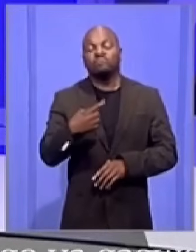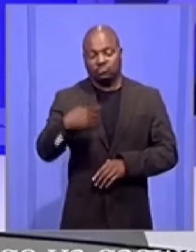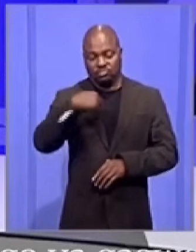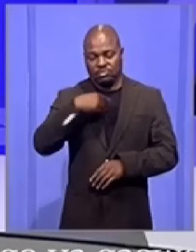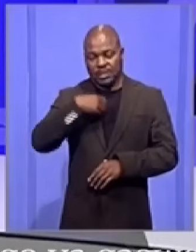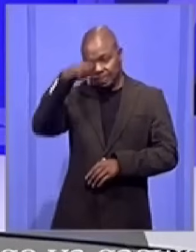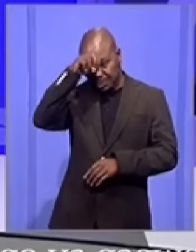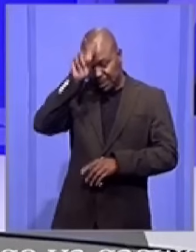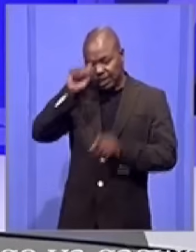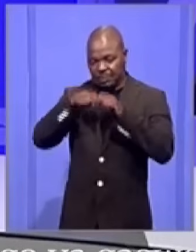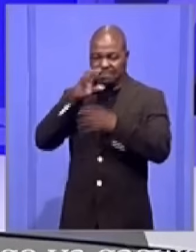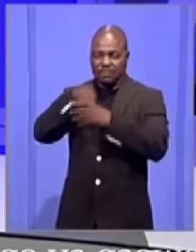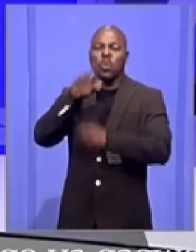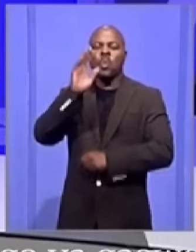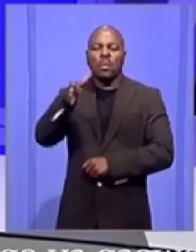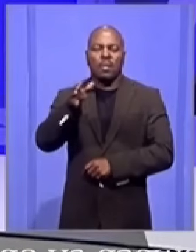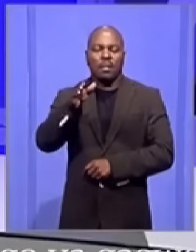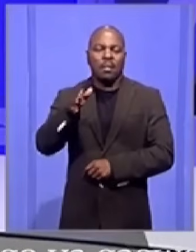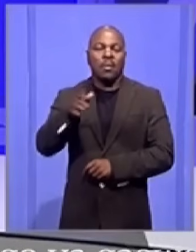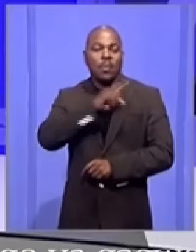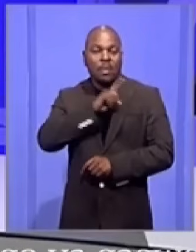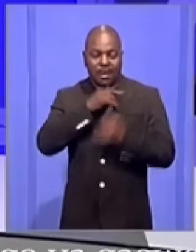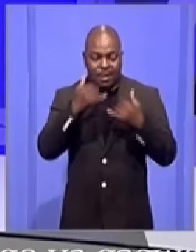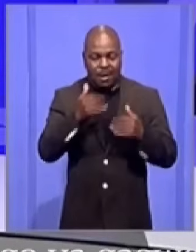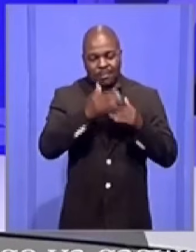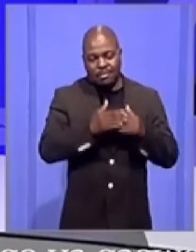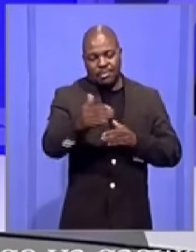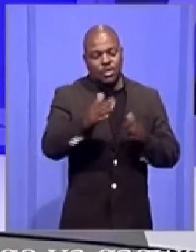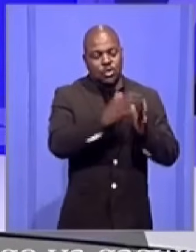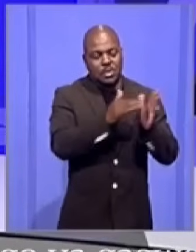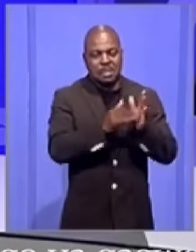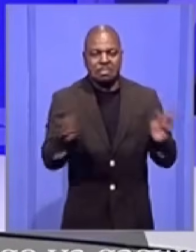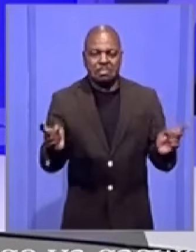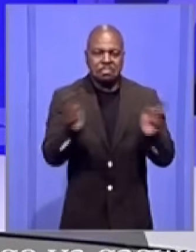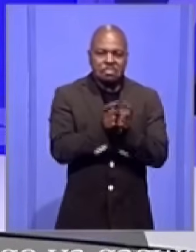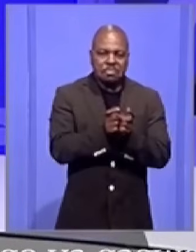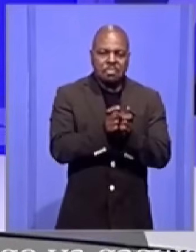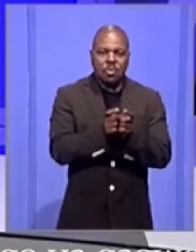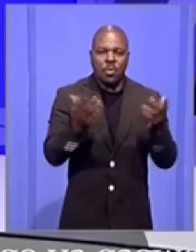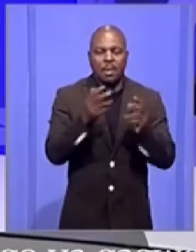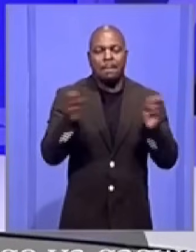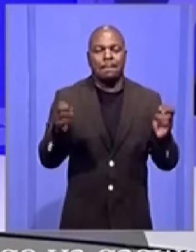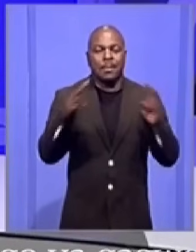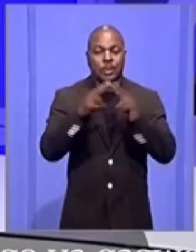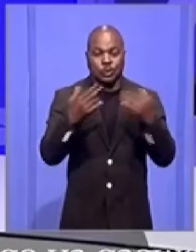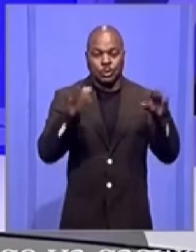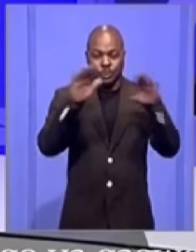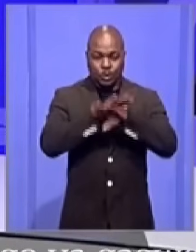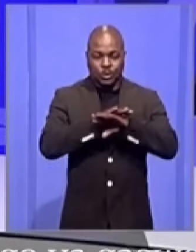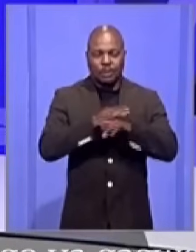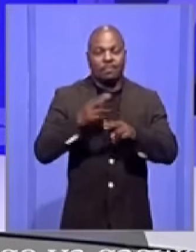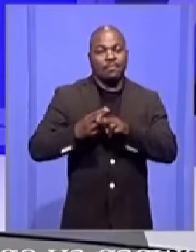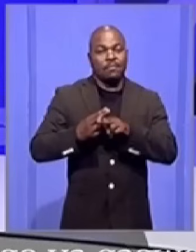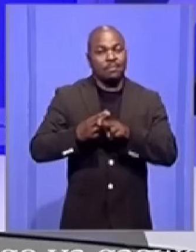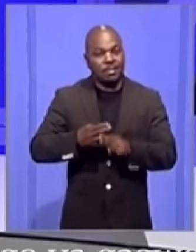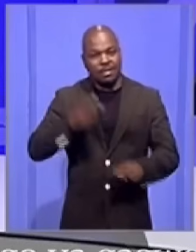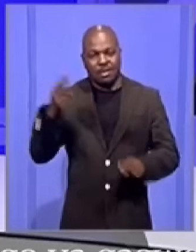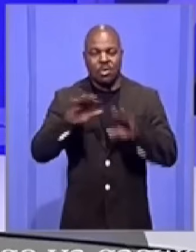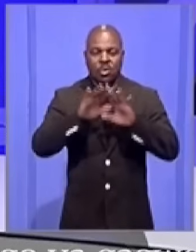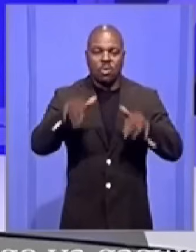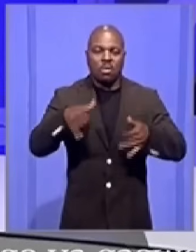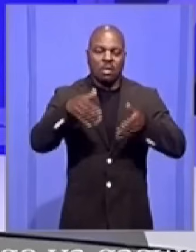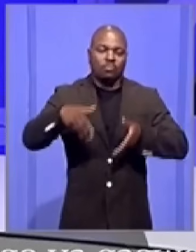ya di Springboks se ka ge batlang kgišetšana magwafa le New Zealand ka Paris bosigompio papading ya makgaolakgang a